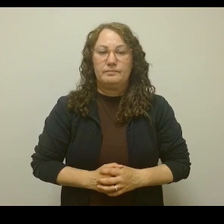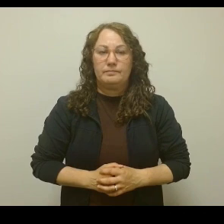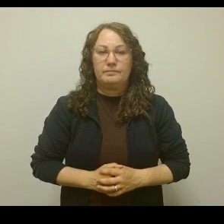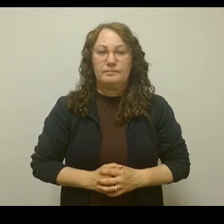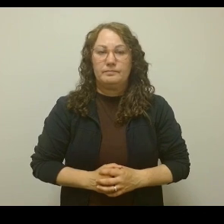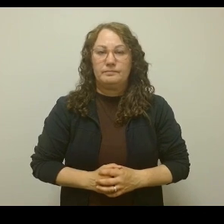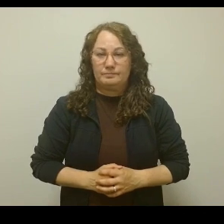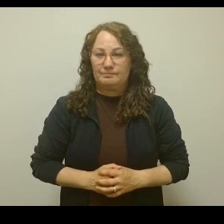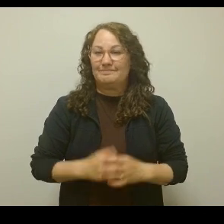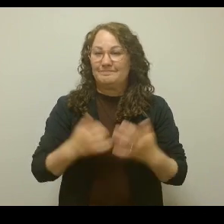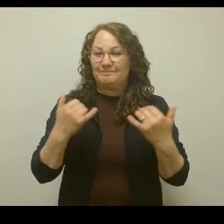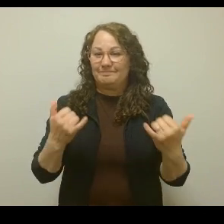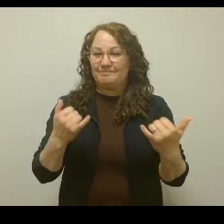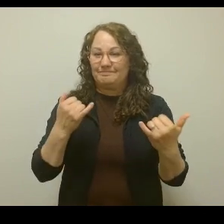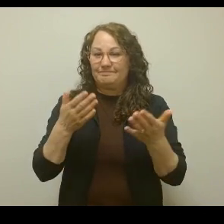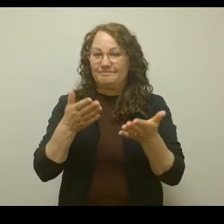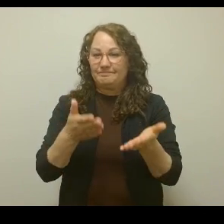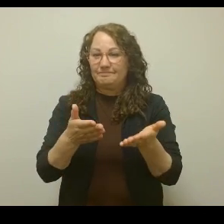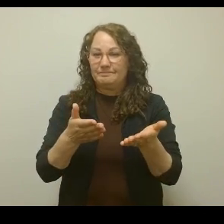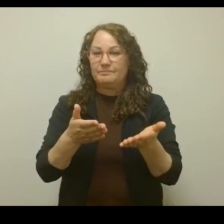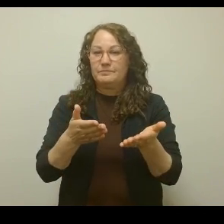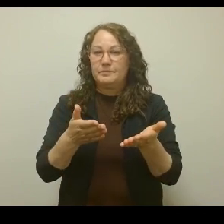So let's look at this